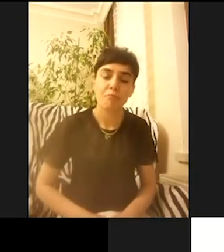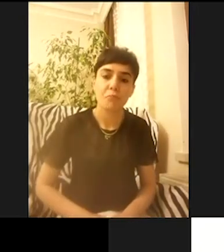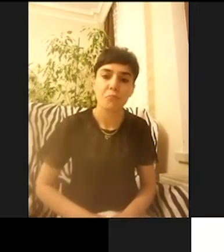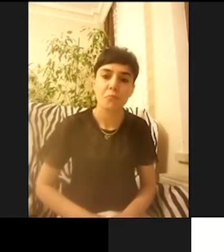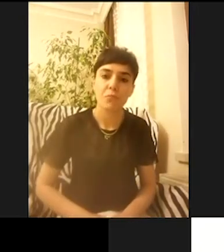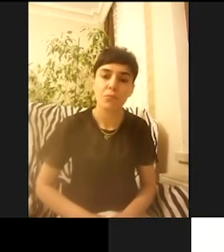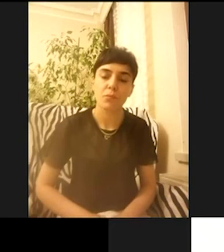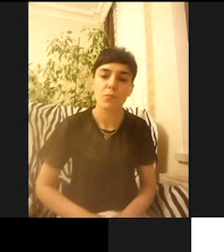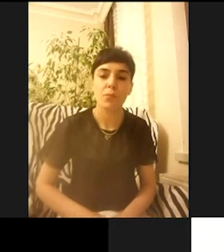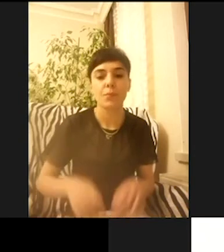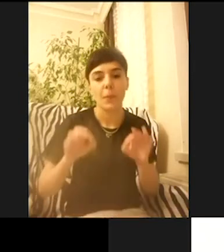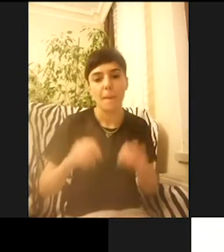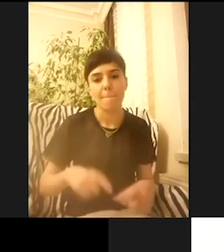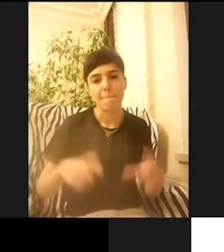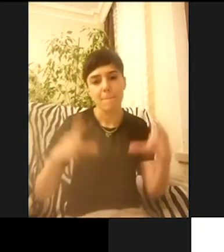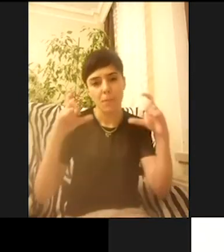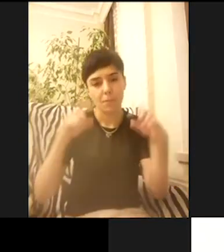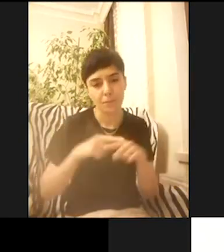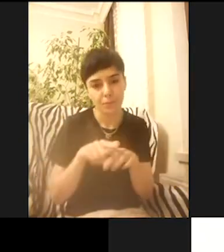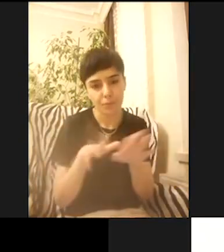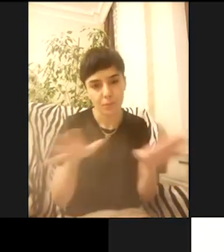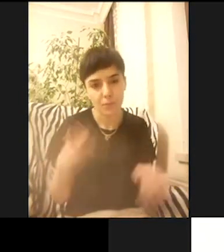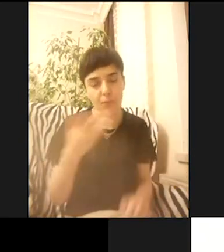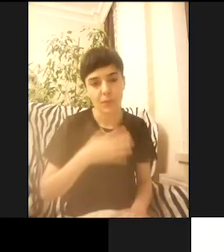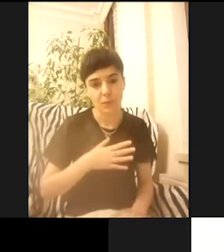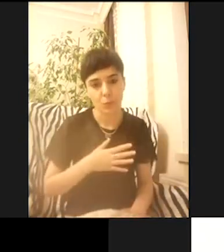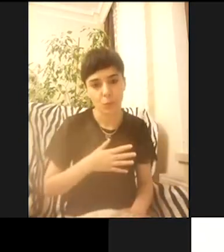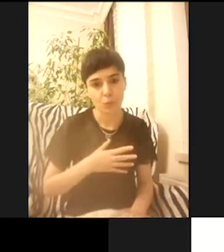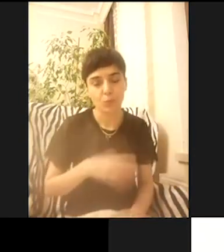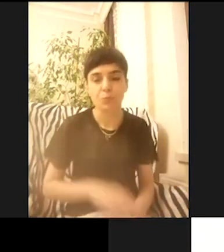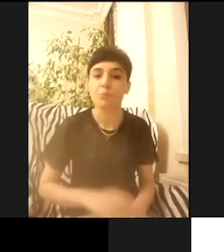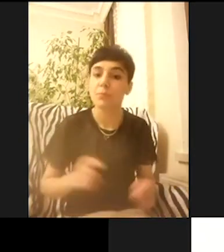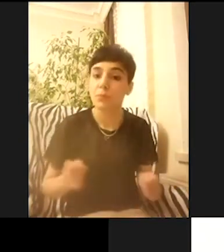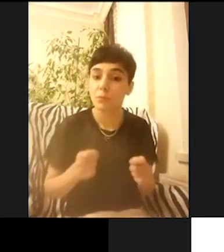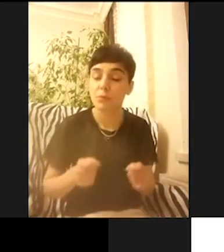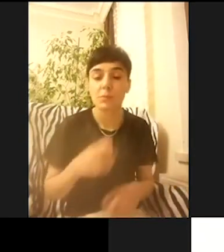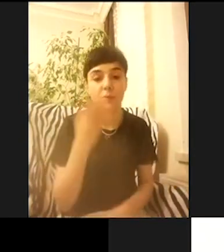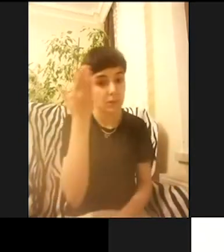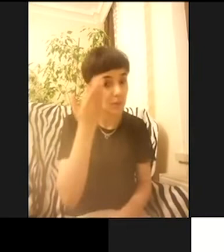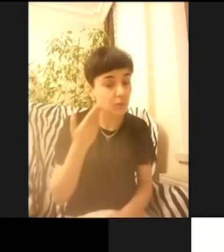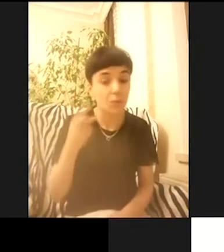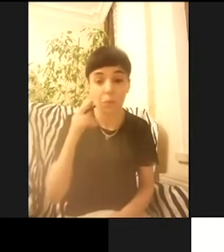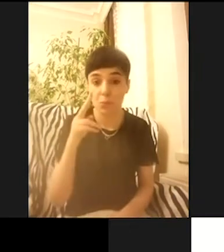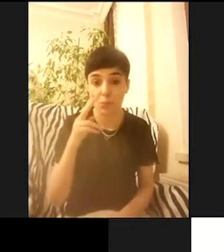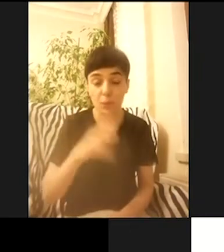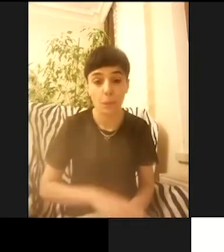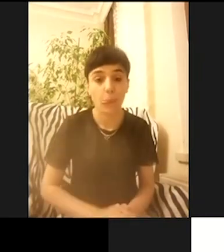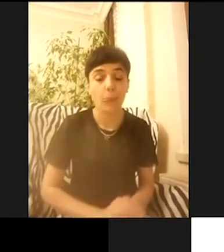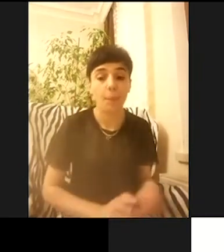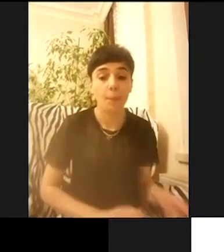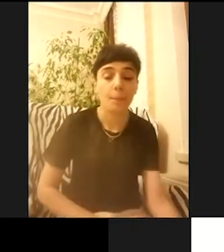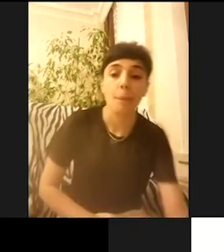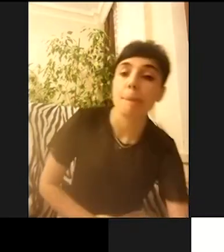work, because you perform these acts of commemoration in interweaving